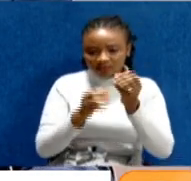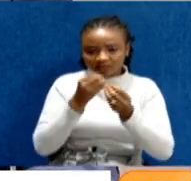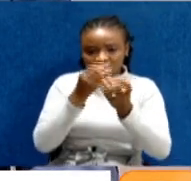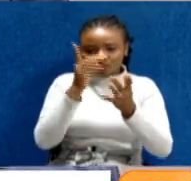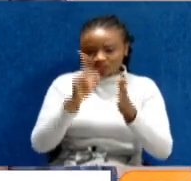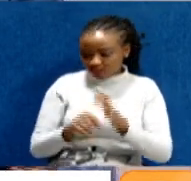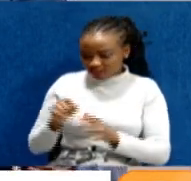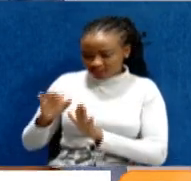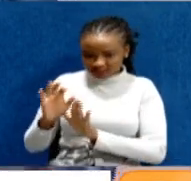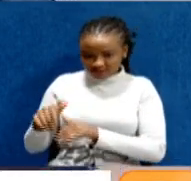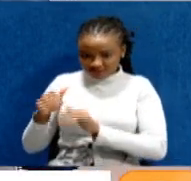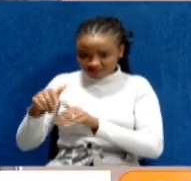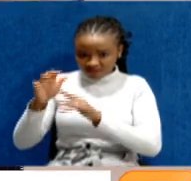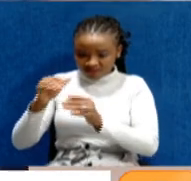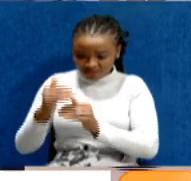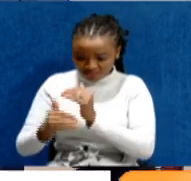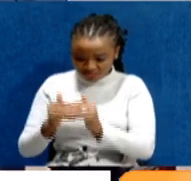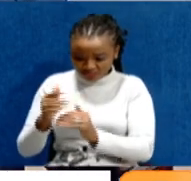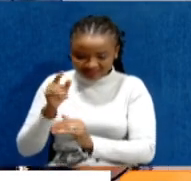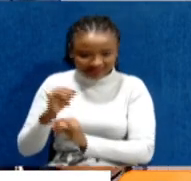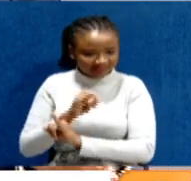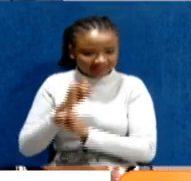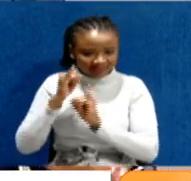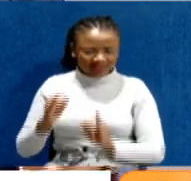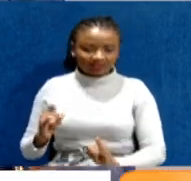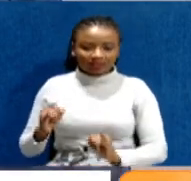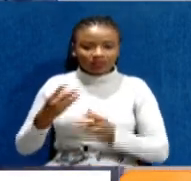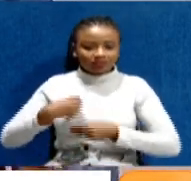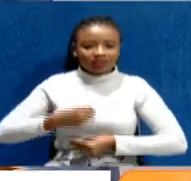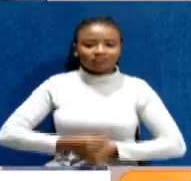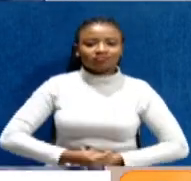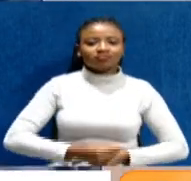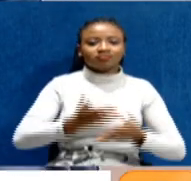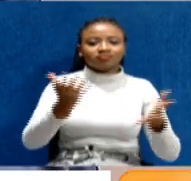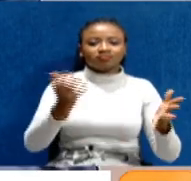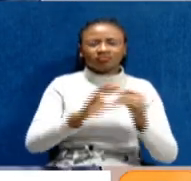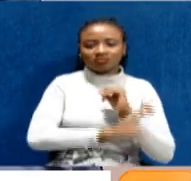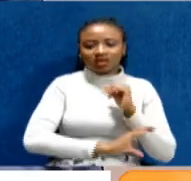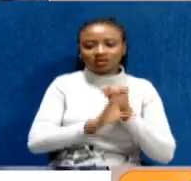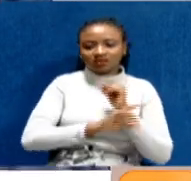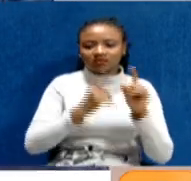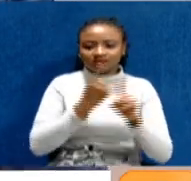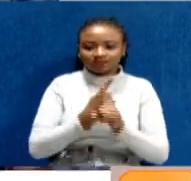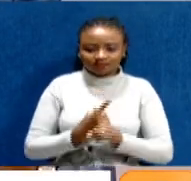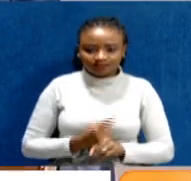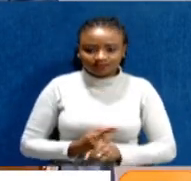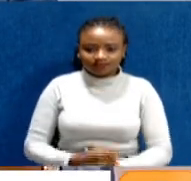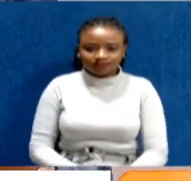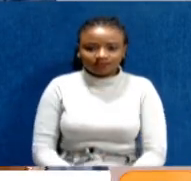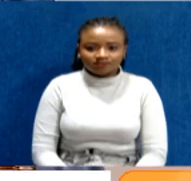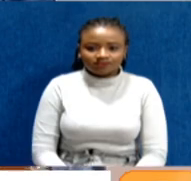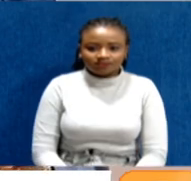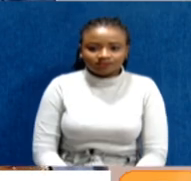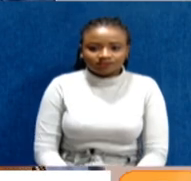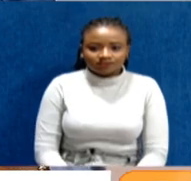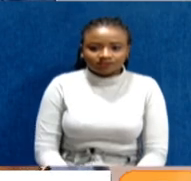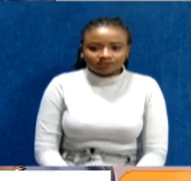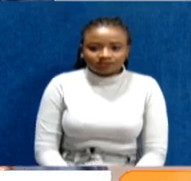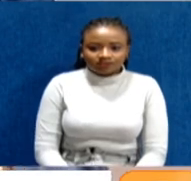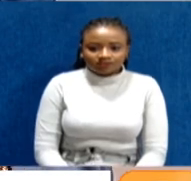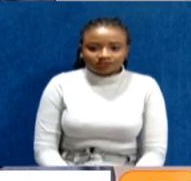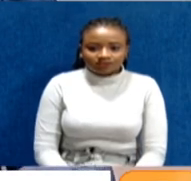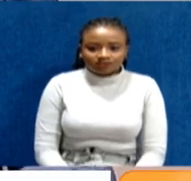Farmer Magazine, we produce it and we supply almost across the whole country. Of yeah. course, some counties don't get this. Radio programs, we do air